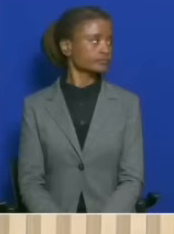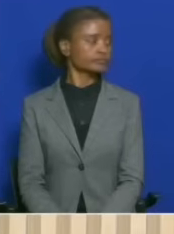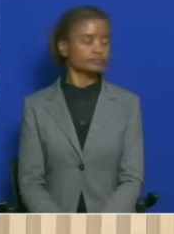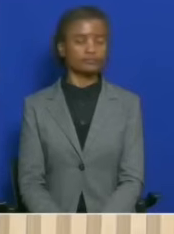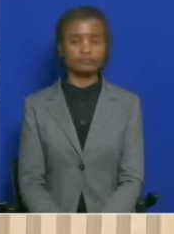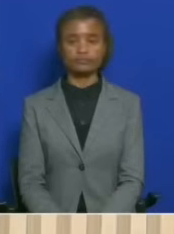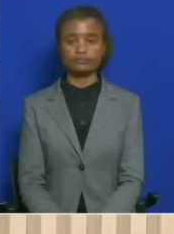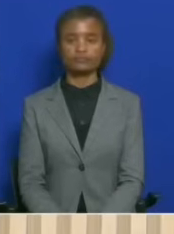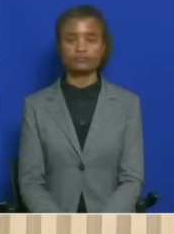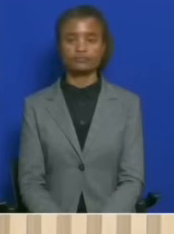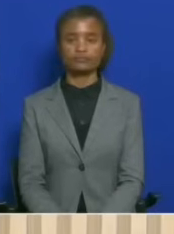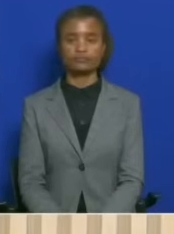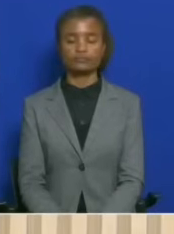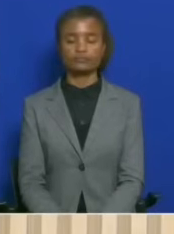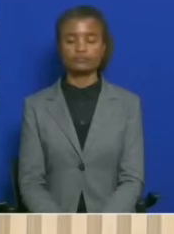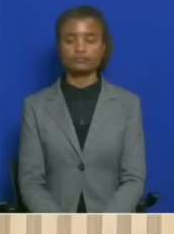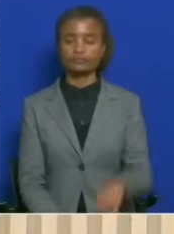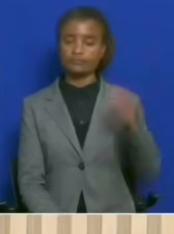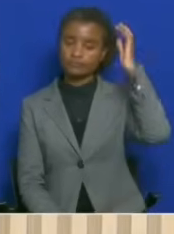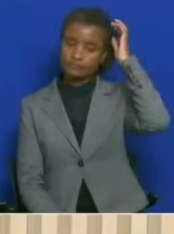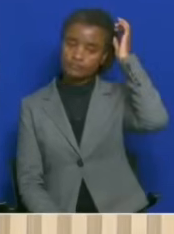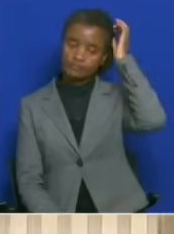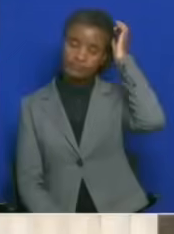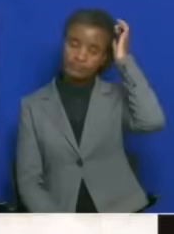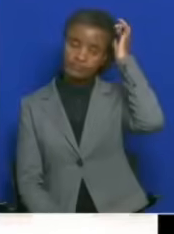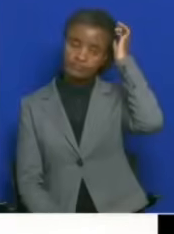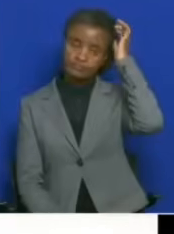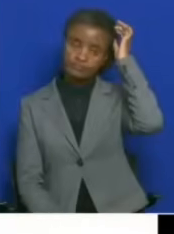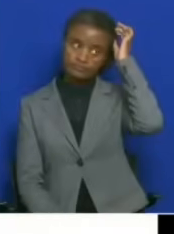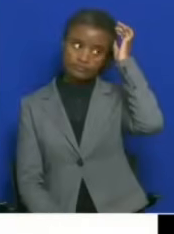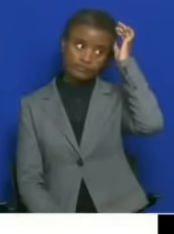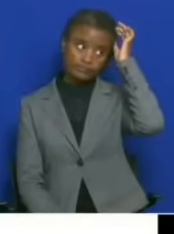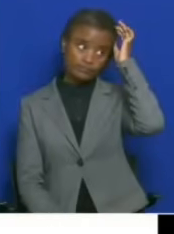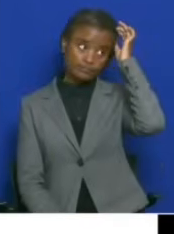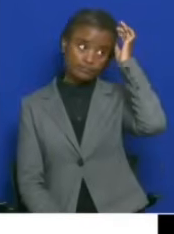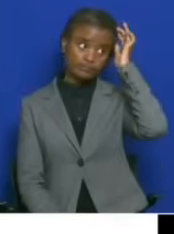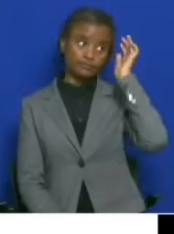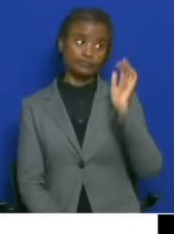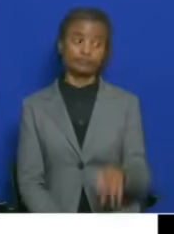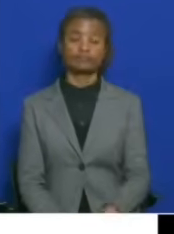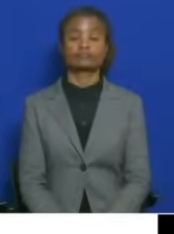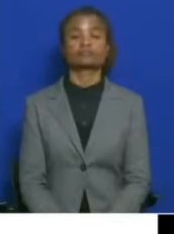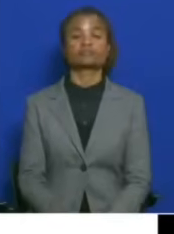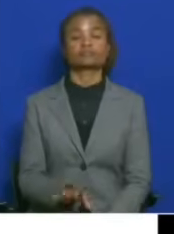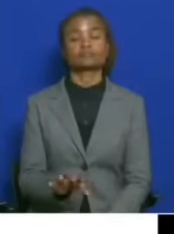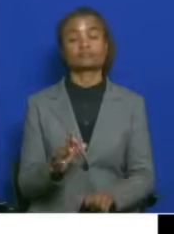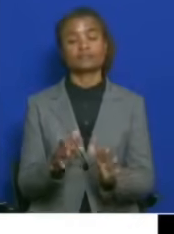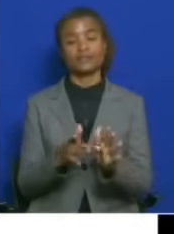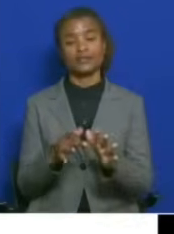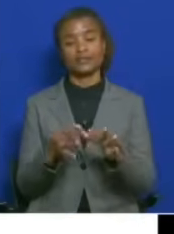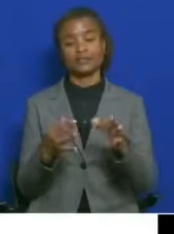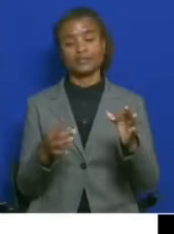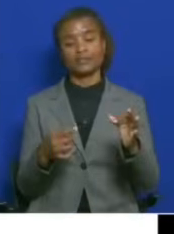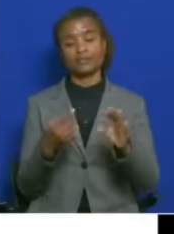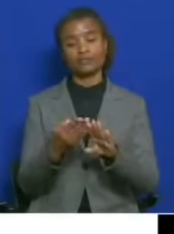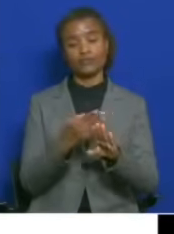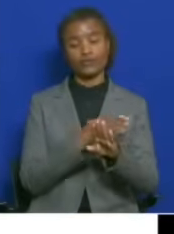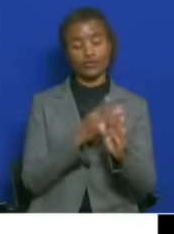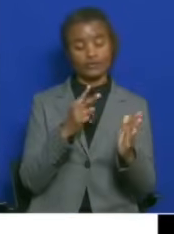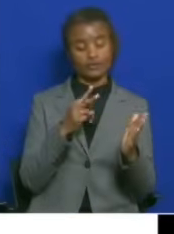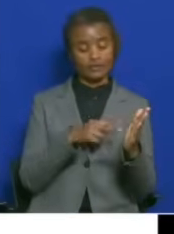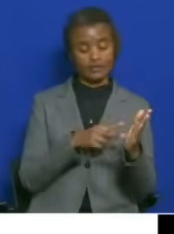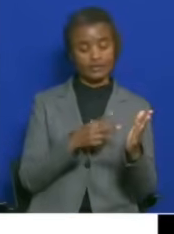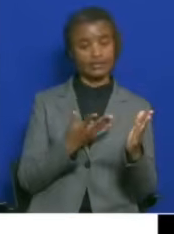And it's a page that we had looked at before, but I didn't go there because we needed to see the other messages in context